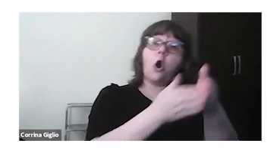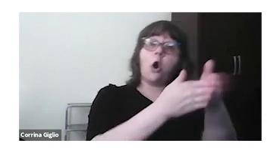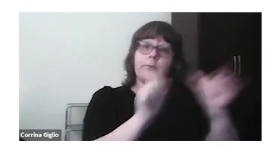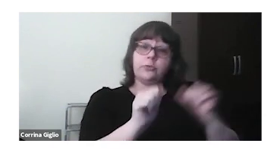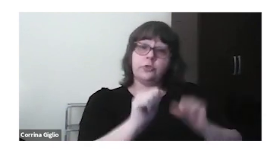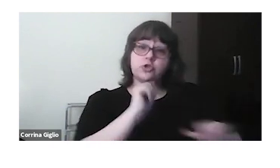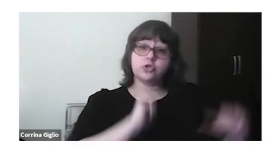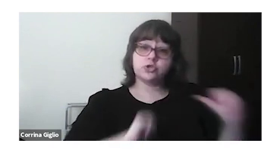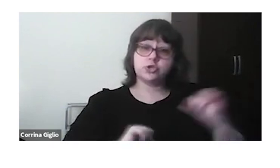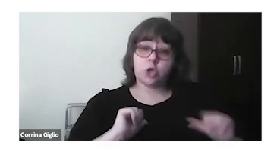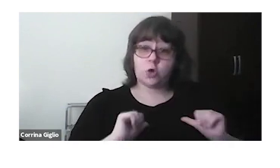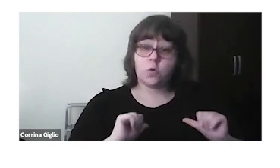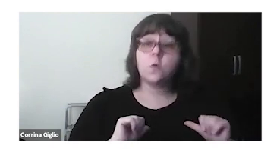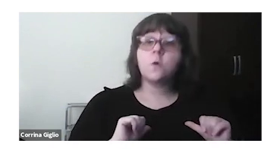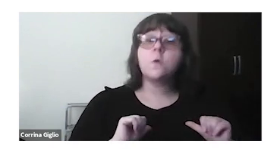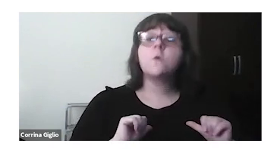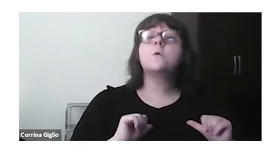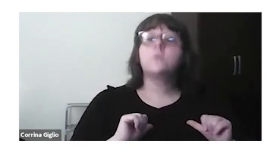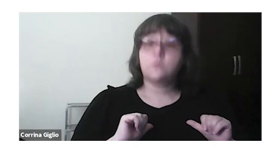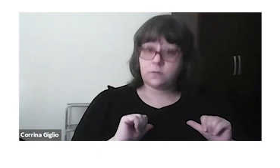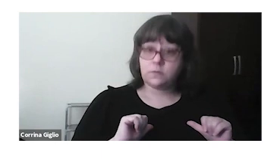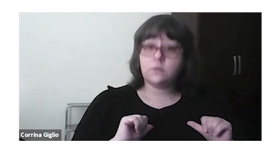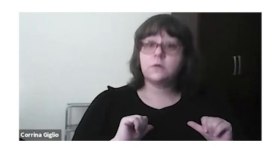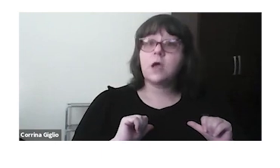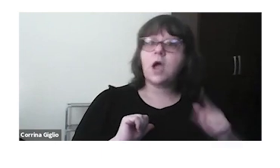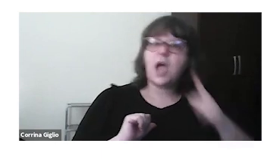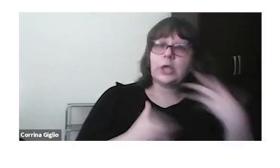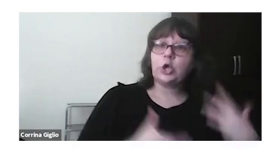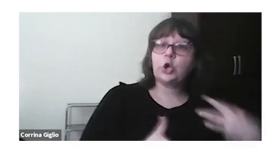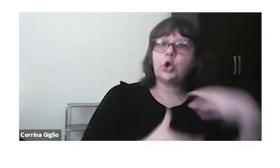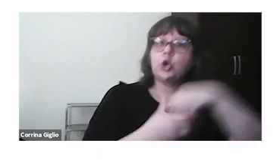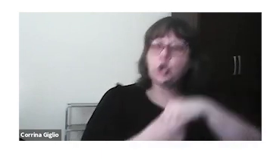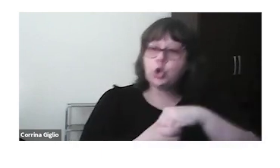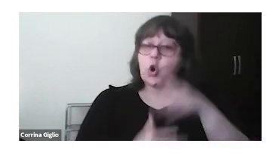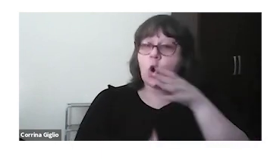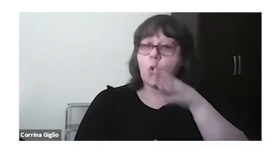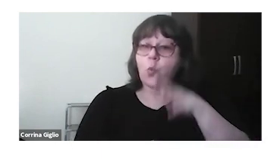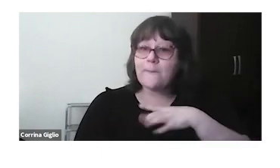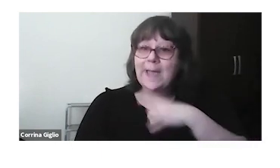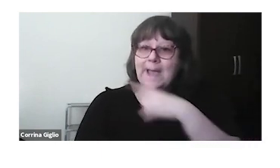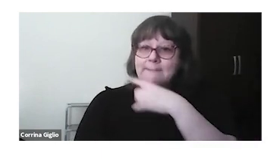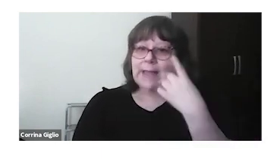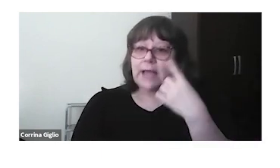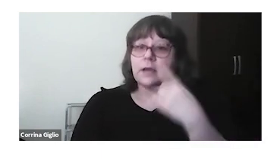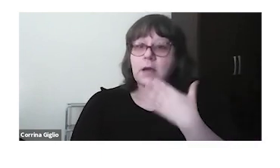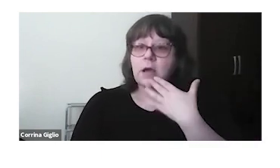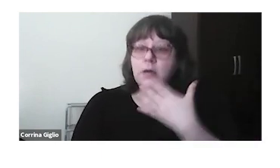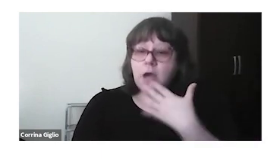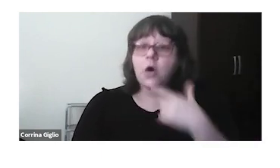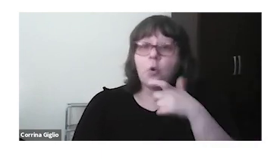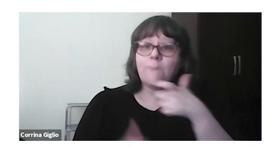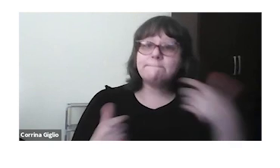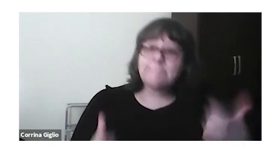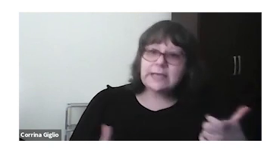or designers patting themselves on the back because they include someone like Precious Lee or Ashley Graham